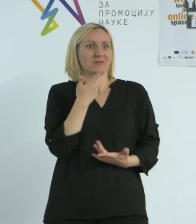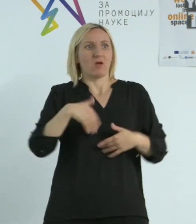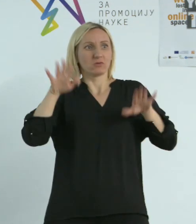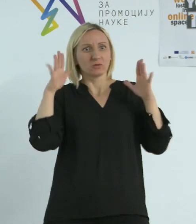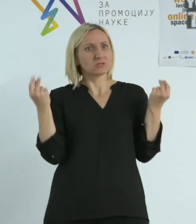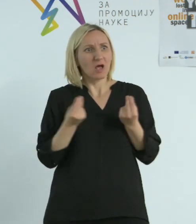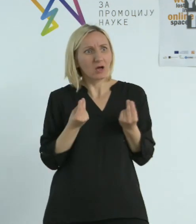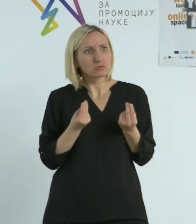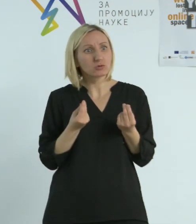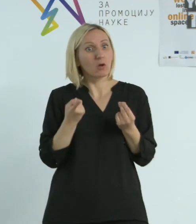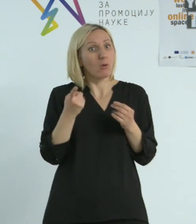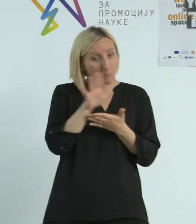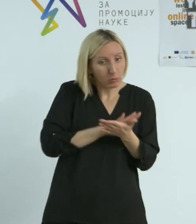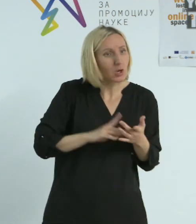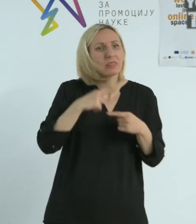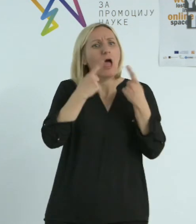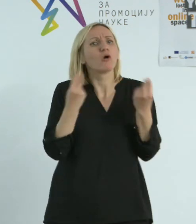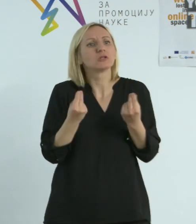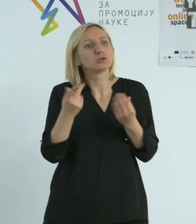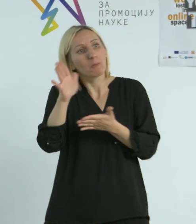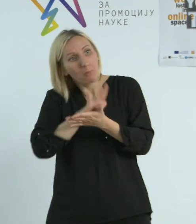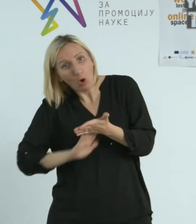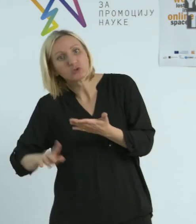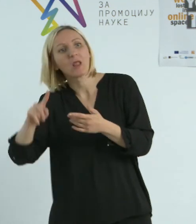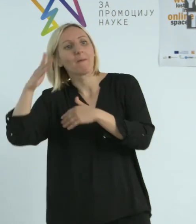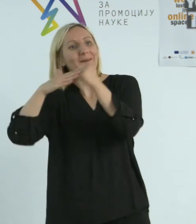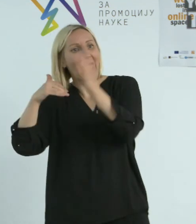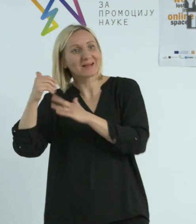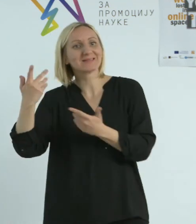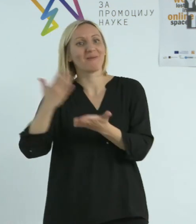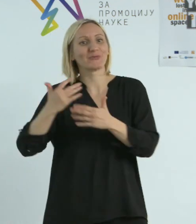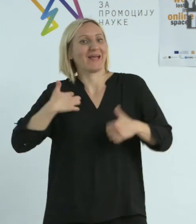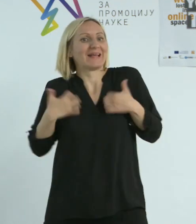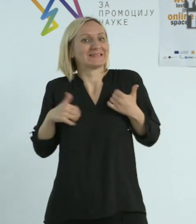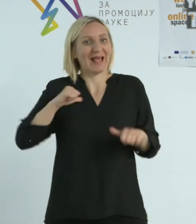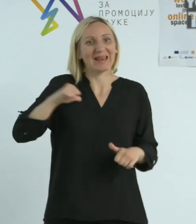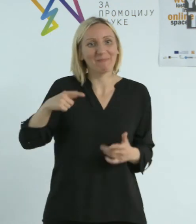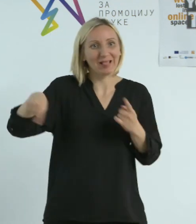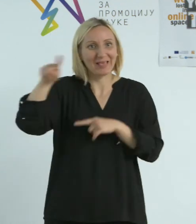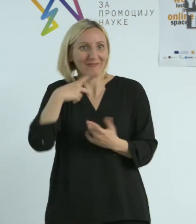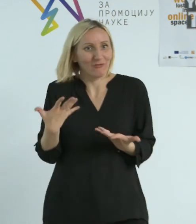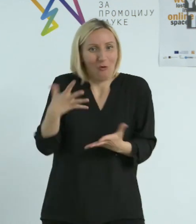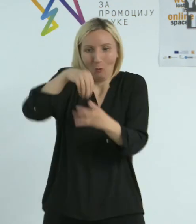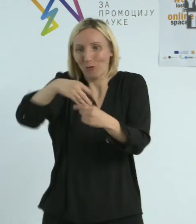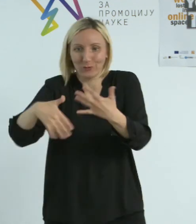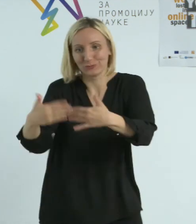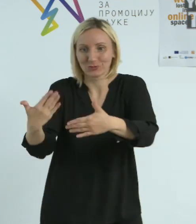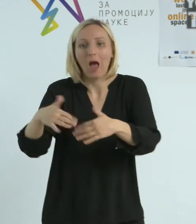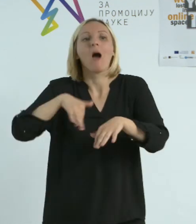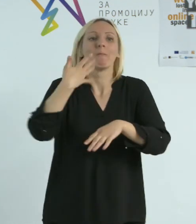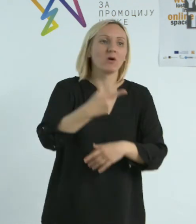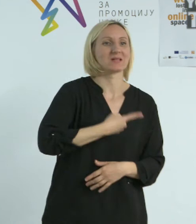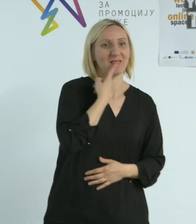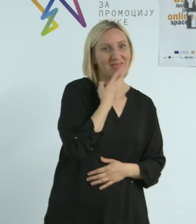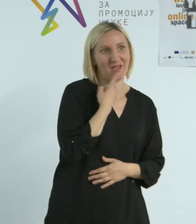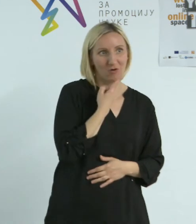with the theory? Why not start with the practice? And if we're talking about gender equality, once more, I'm interested in